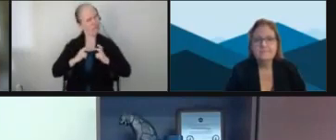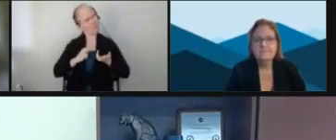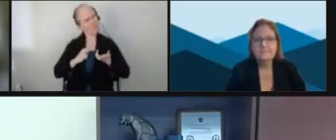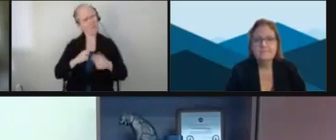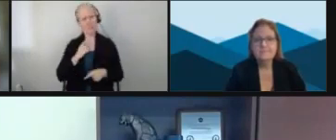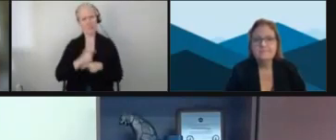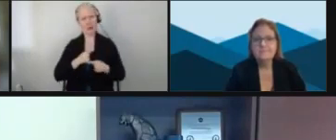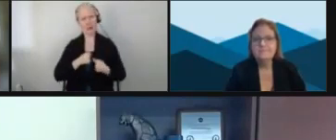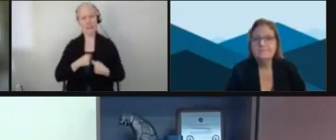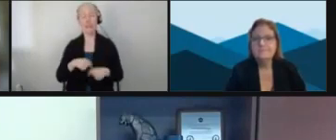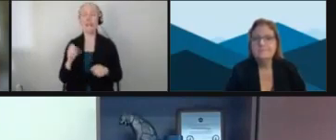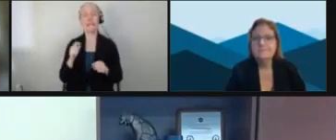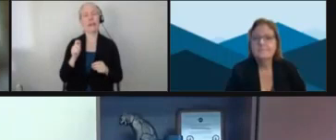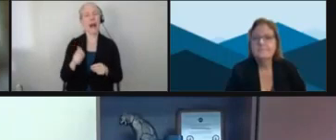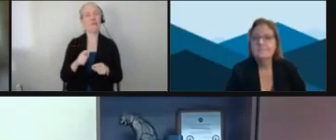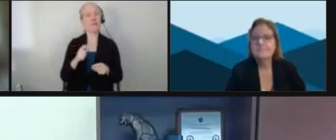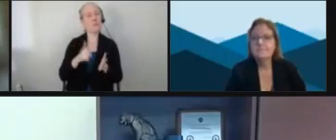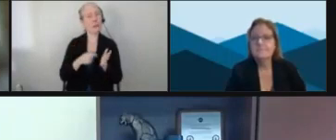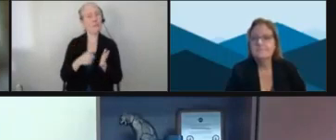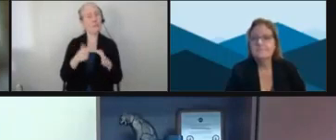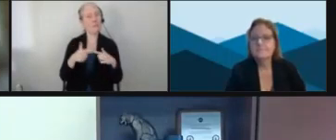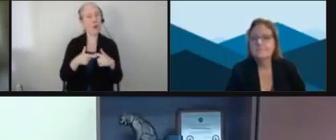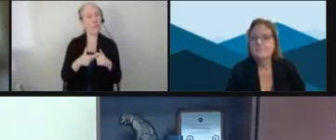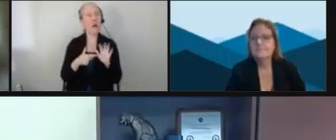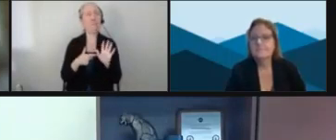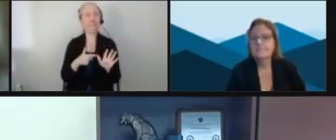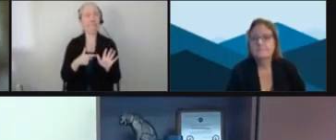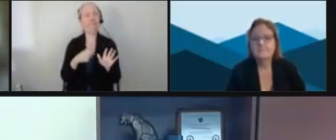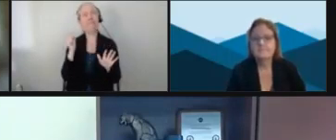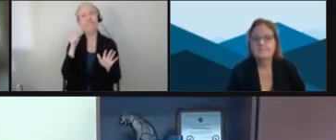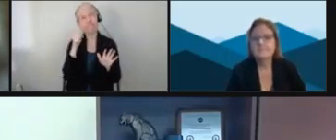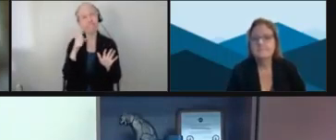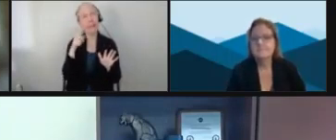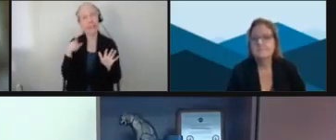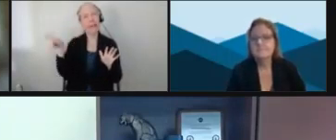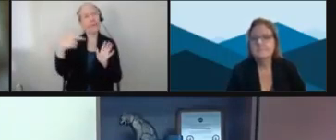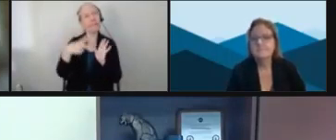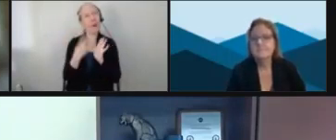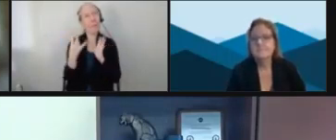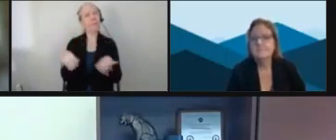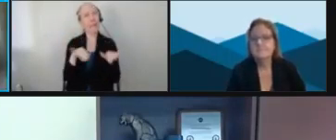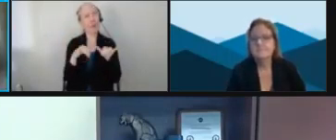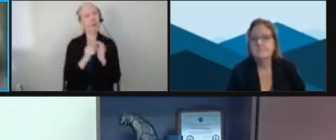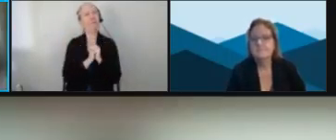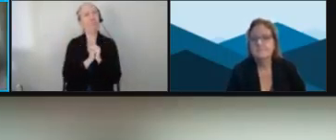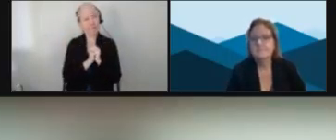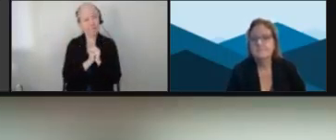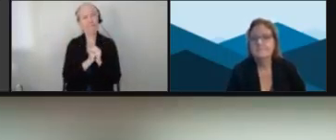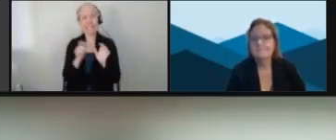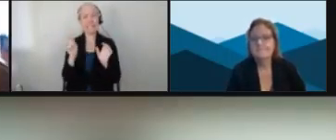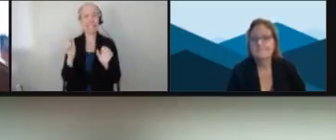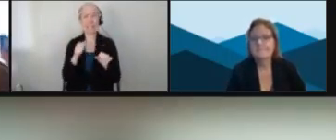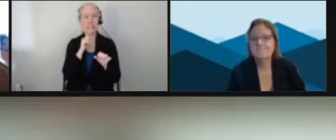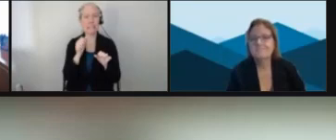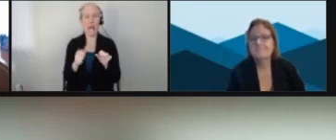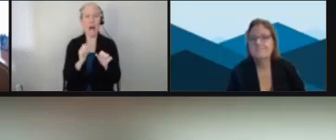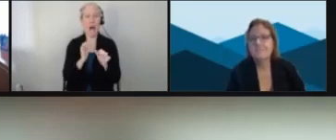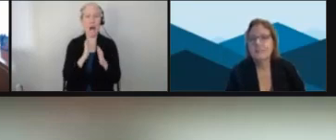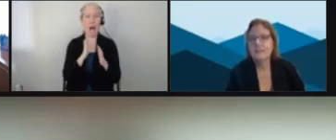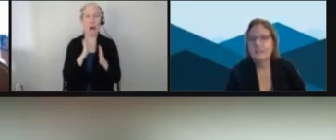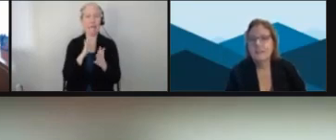to sometimes remind yourself there is a double standard, right? And not to fall into that trap. I agree.